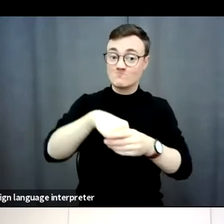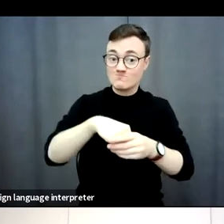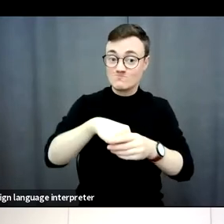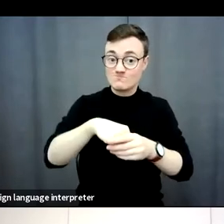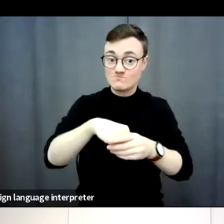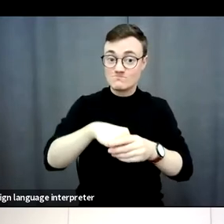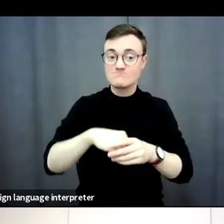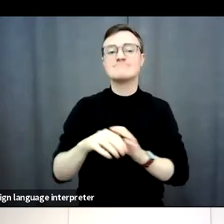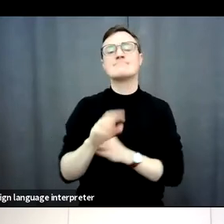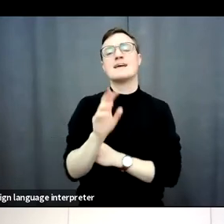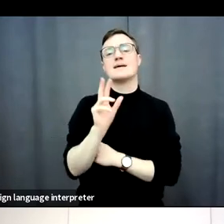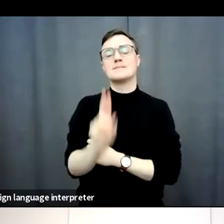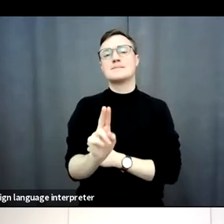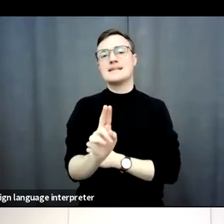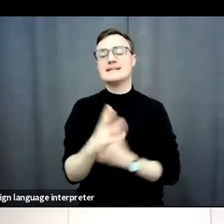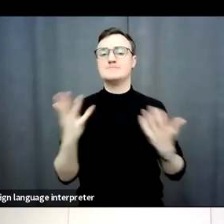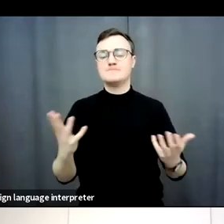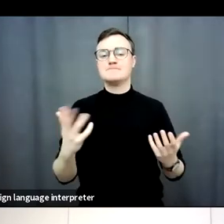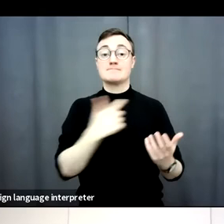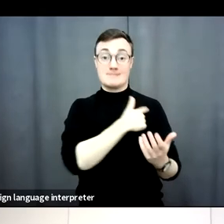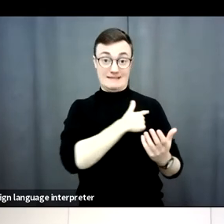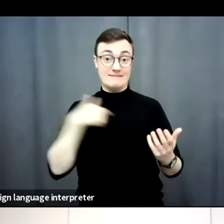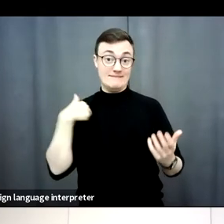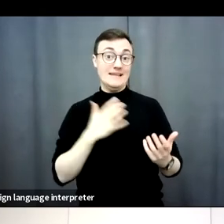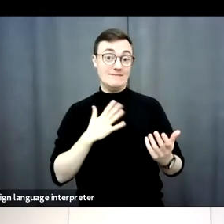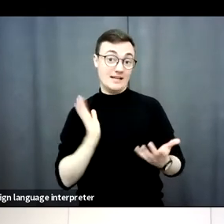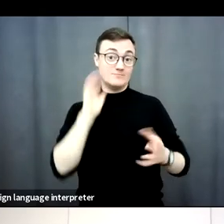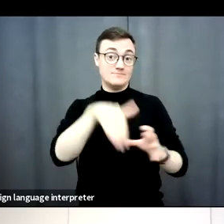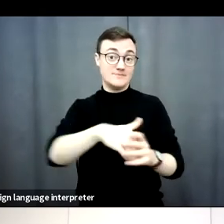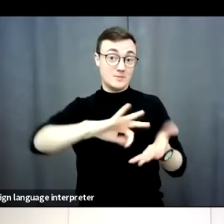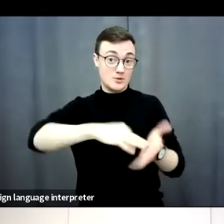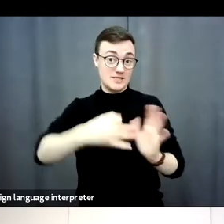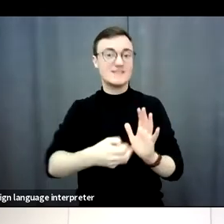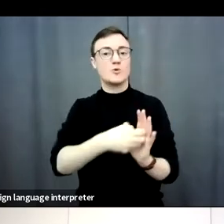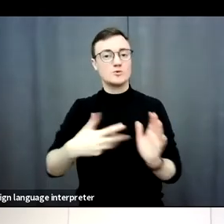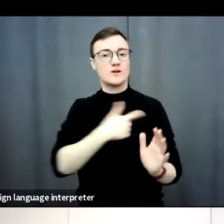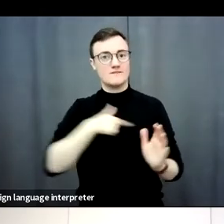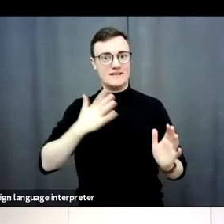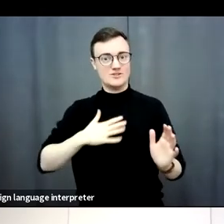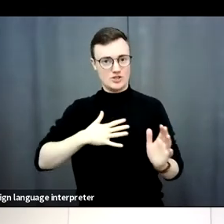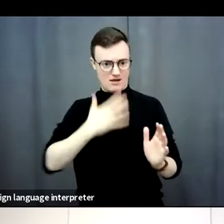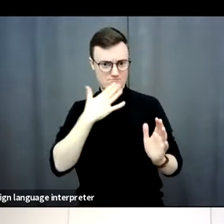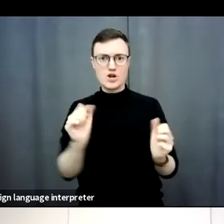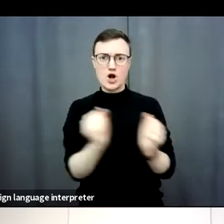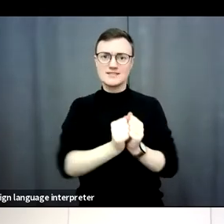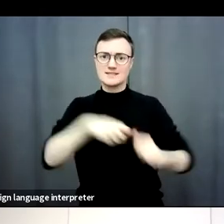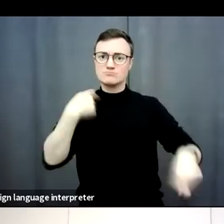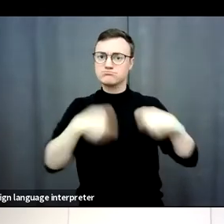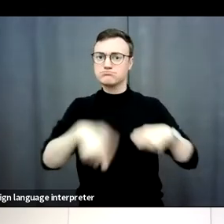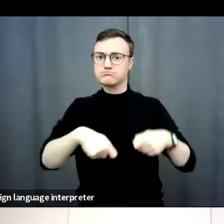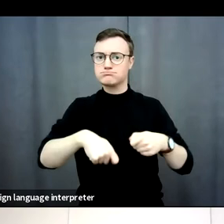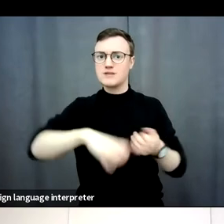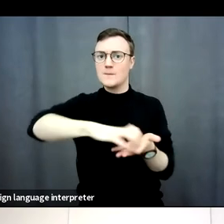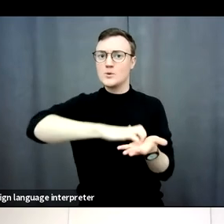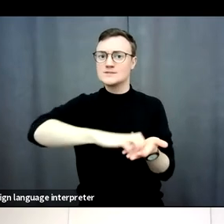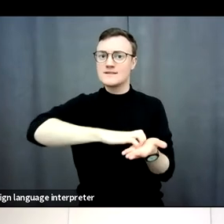project as we saw a fantastic opportunity to promote Braille and that the bricks and the